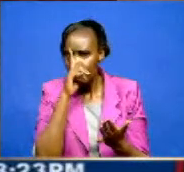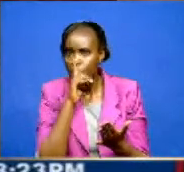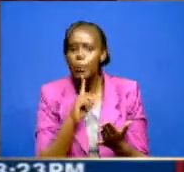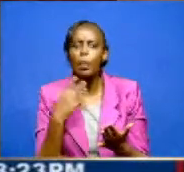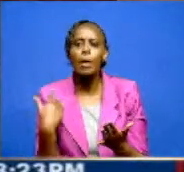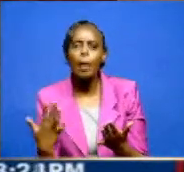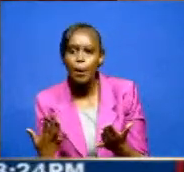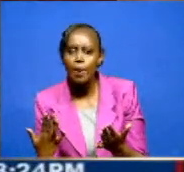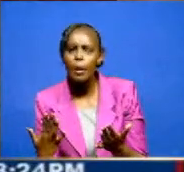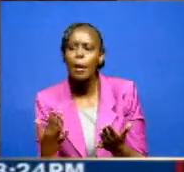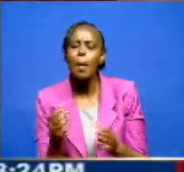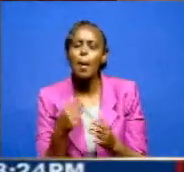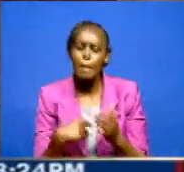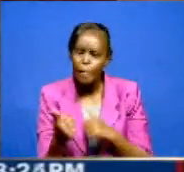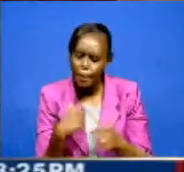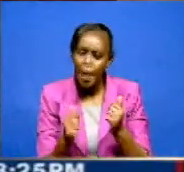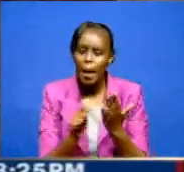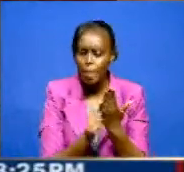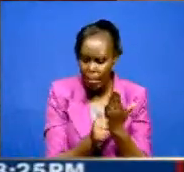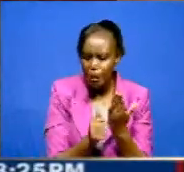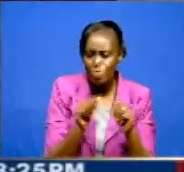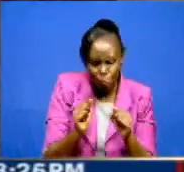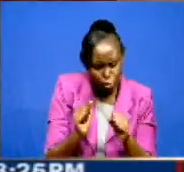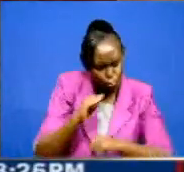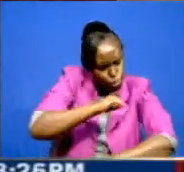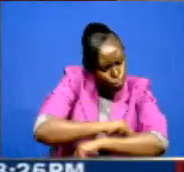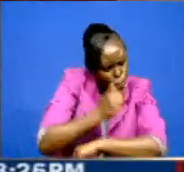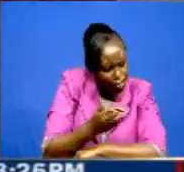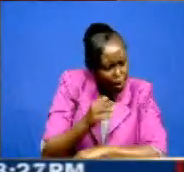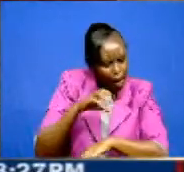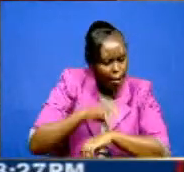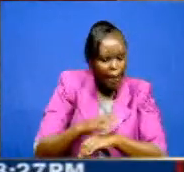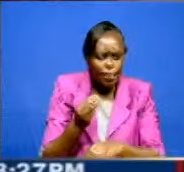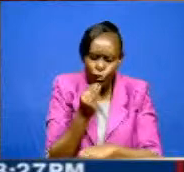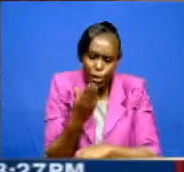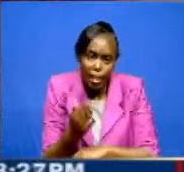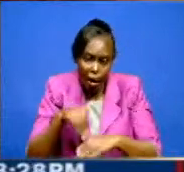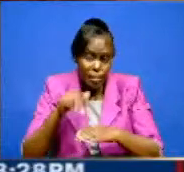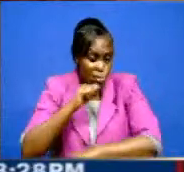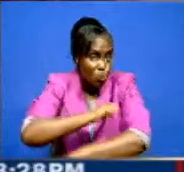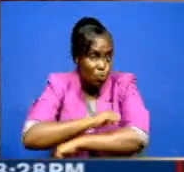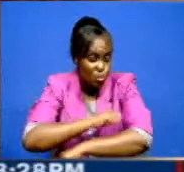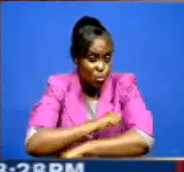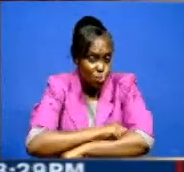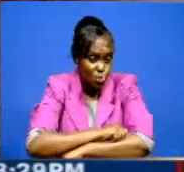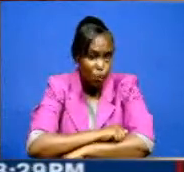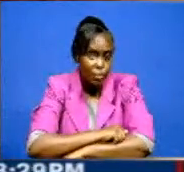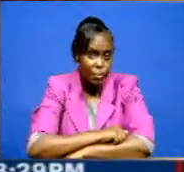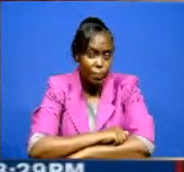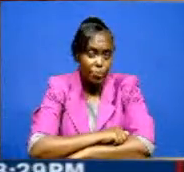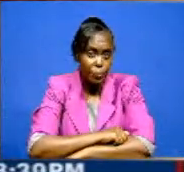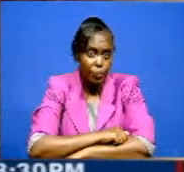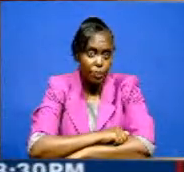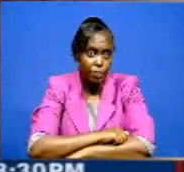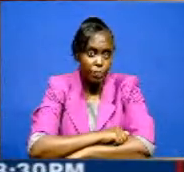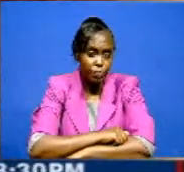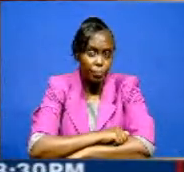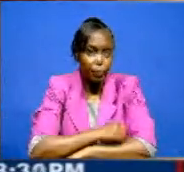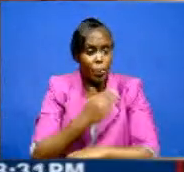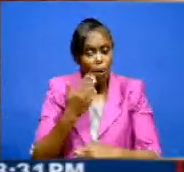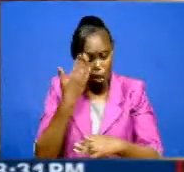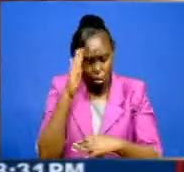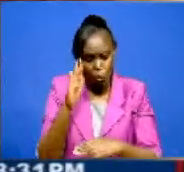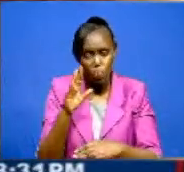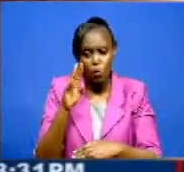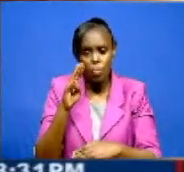and make sure in school a child at least will get a meal. I don't know how Senator Milgo, when I raised it yesterday, what you have thought about, because it's